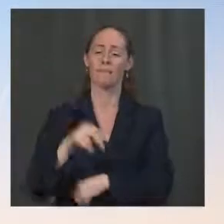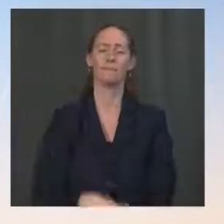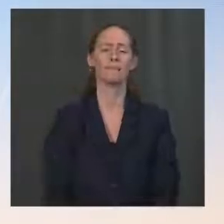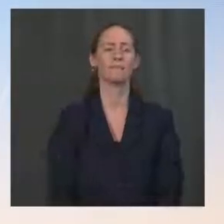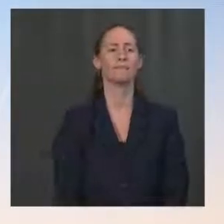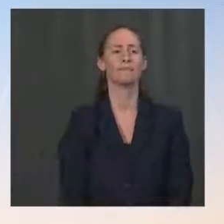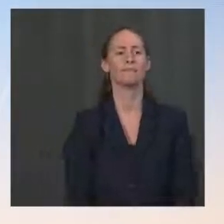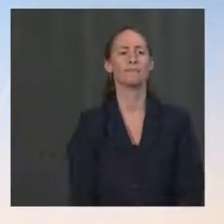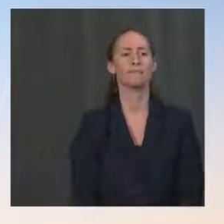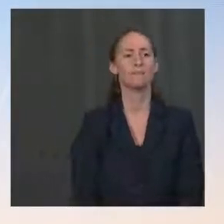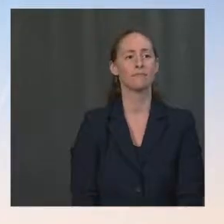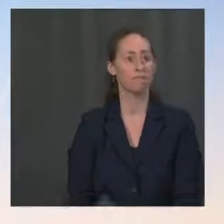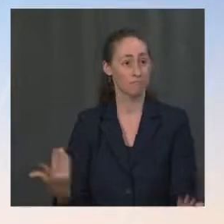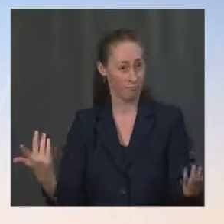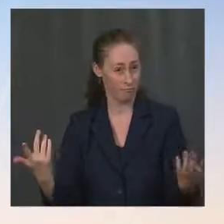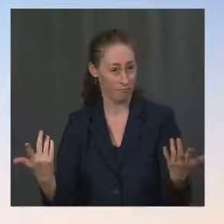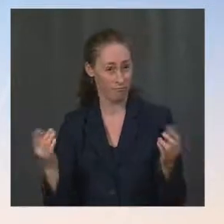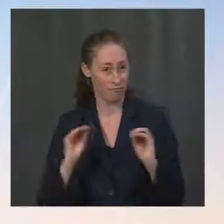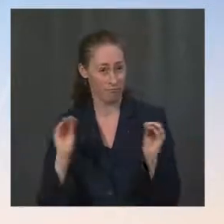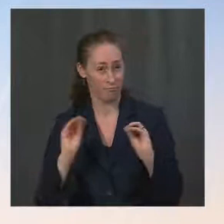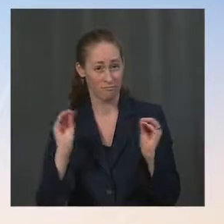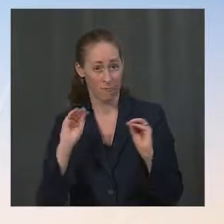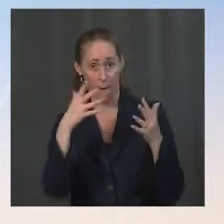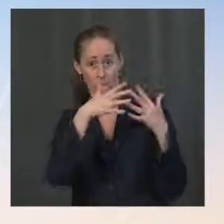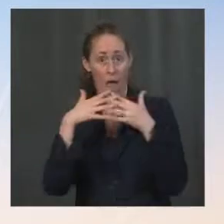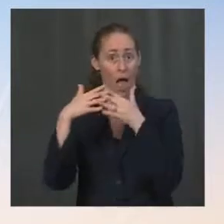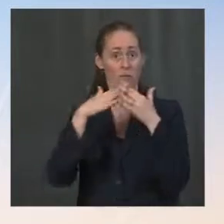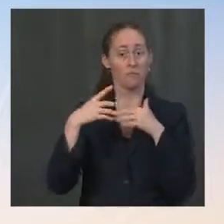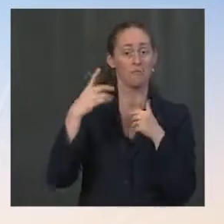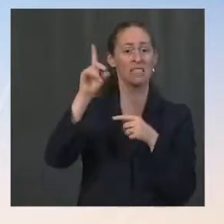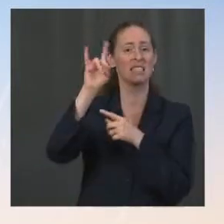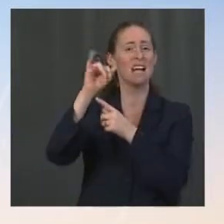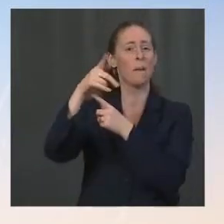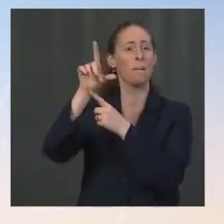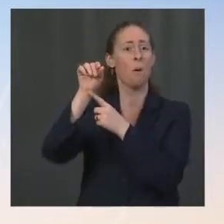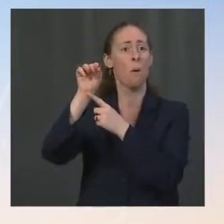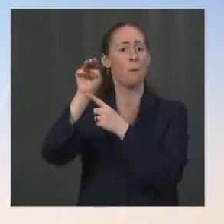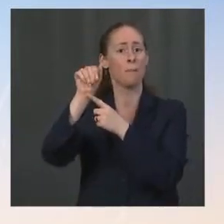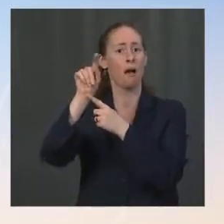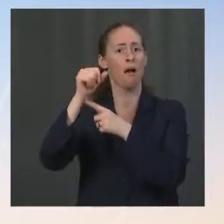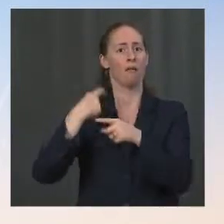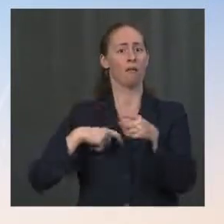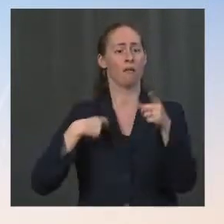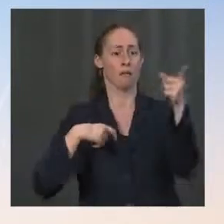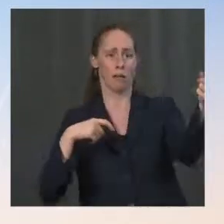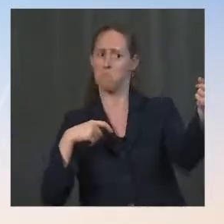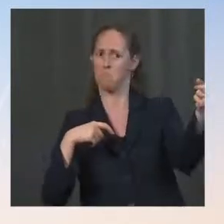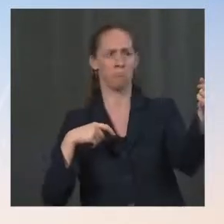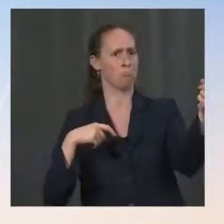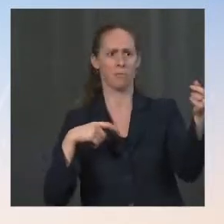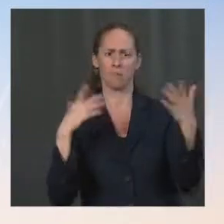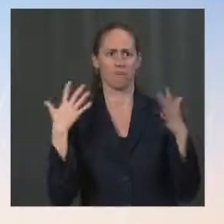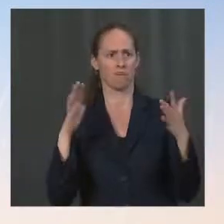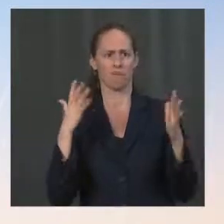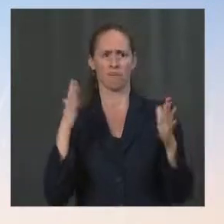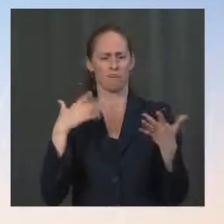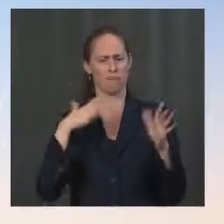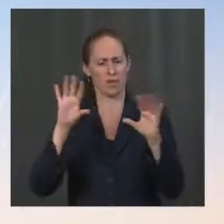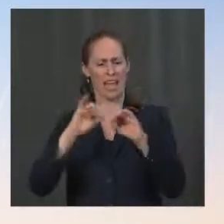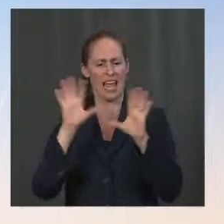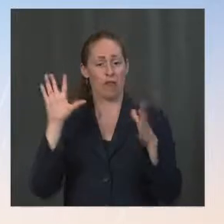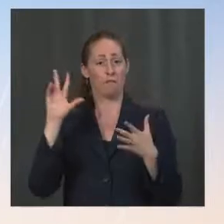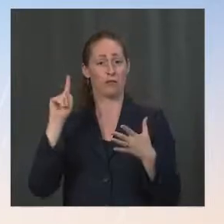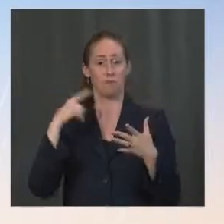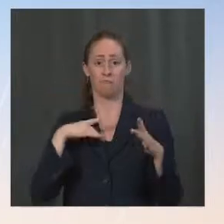diplomatic presence in Afghanistan? I think we've been clear we're pulling our personnel out by the 31st. I don't think we've made any other assessment. I'll let the